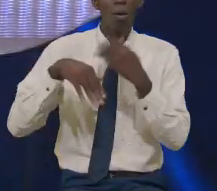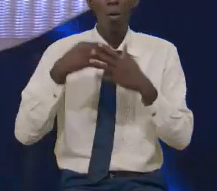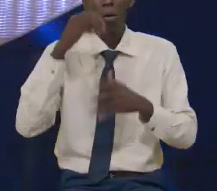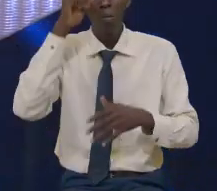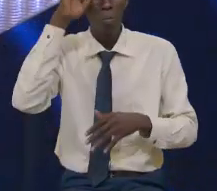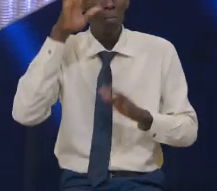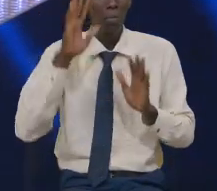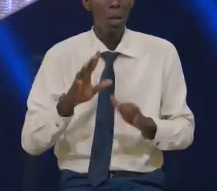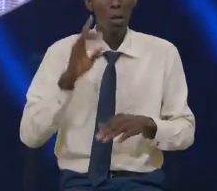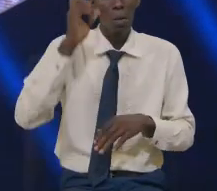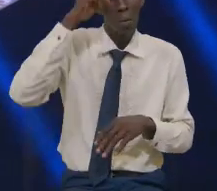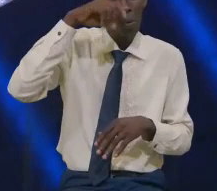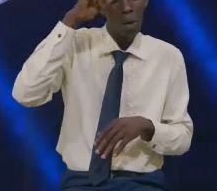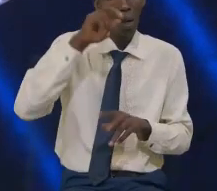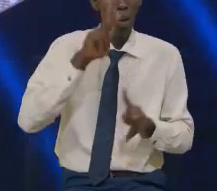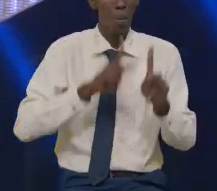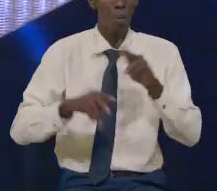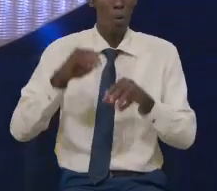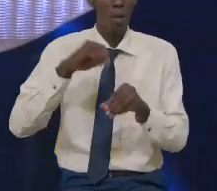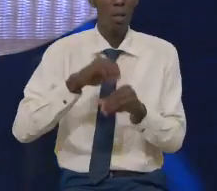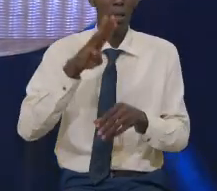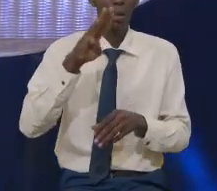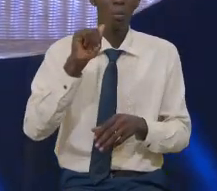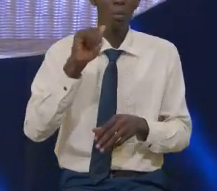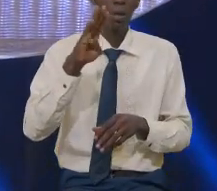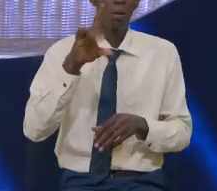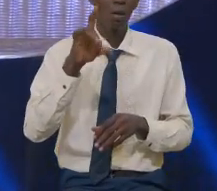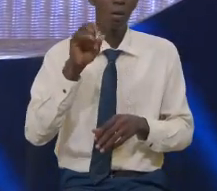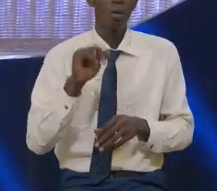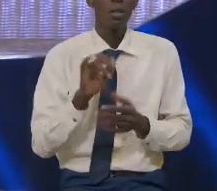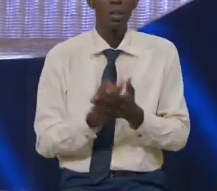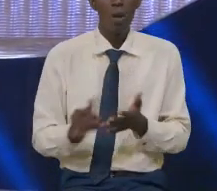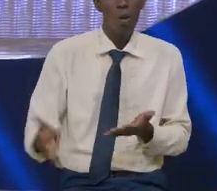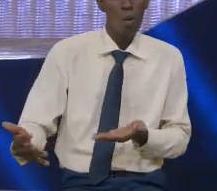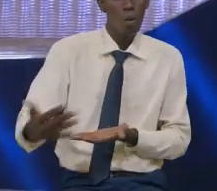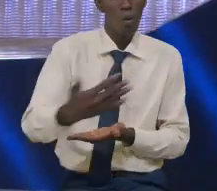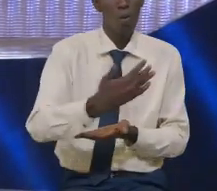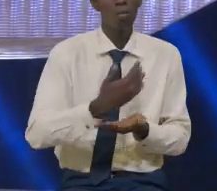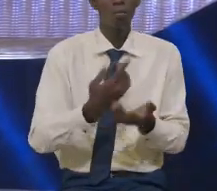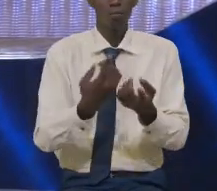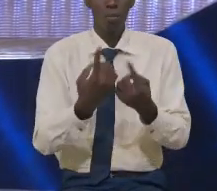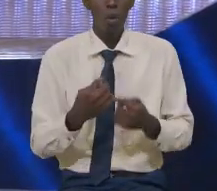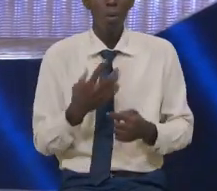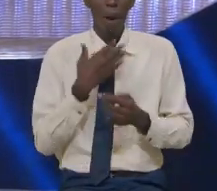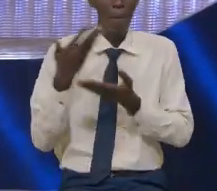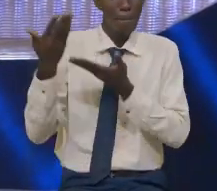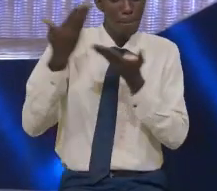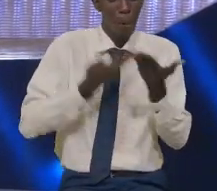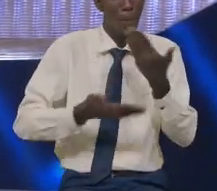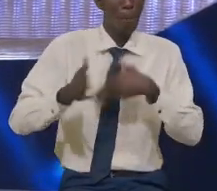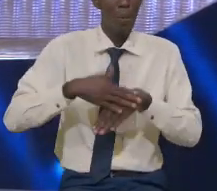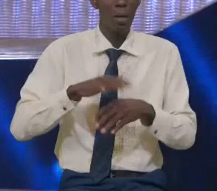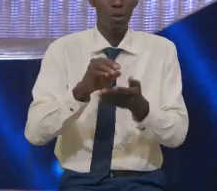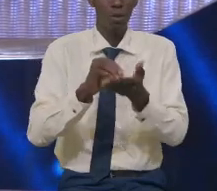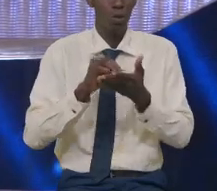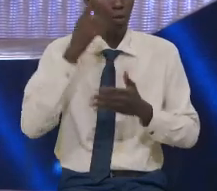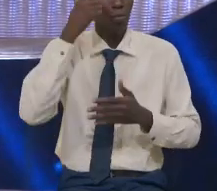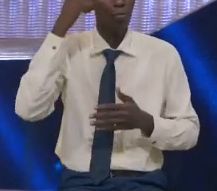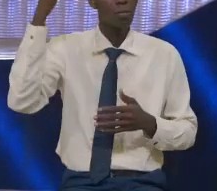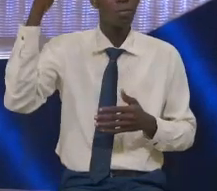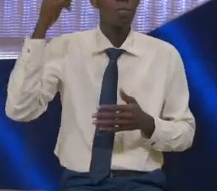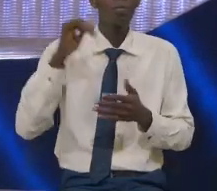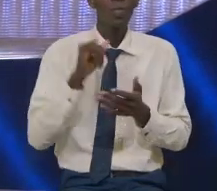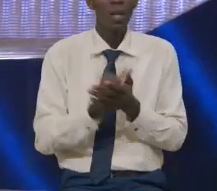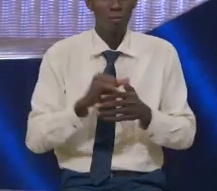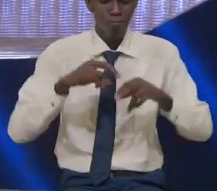wise men of Babylon, that they should come recover the dream, that he should dig